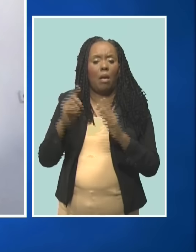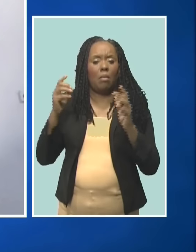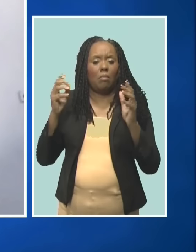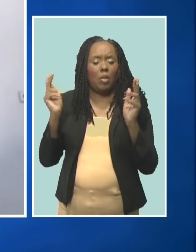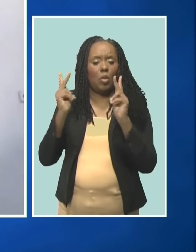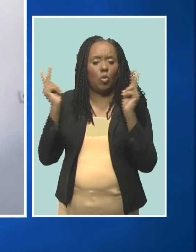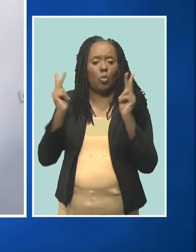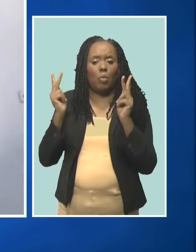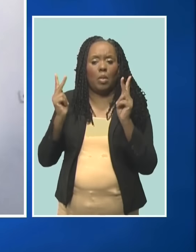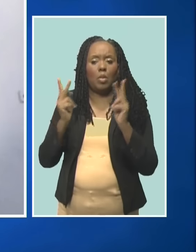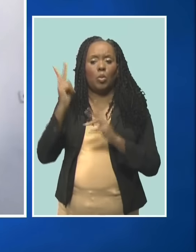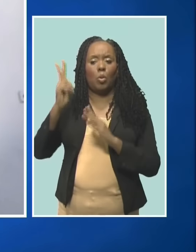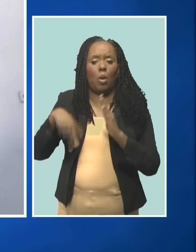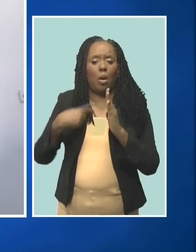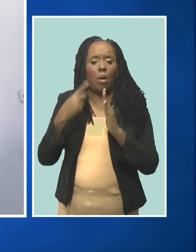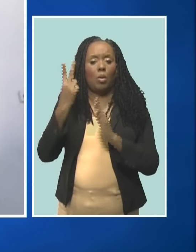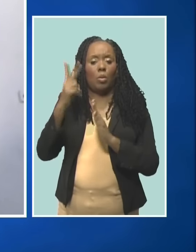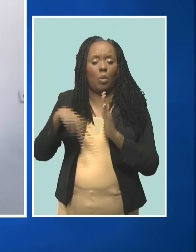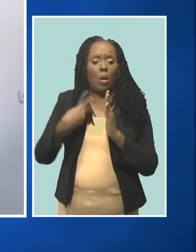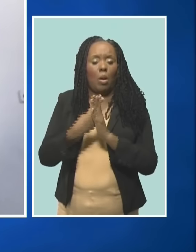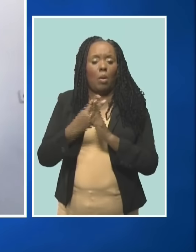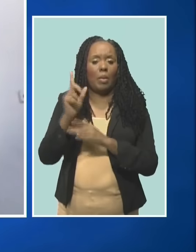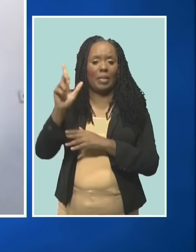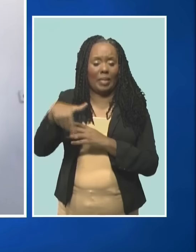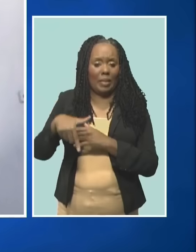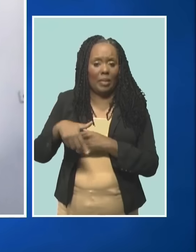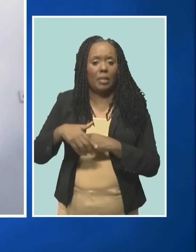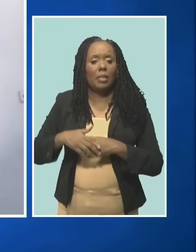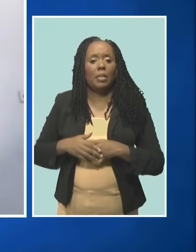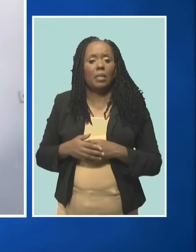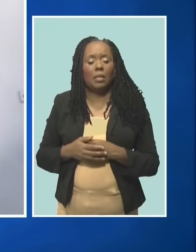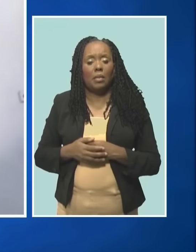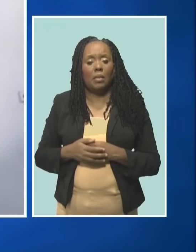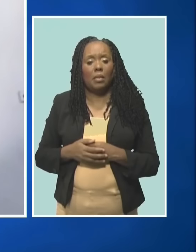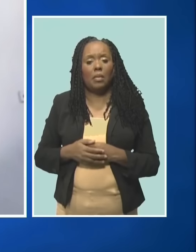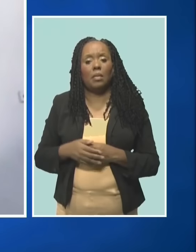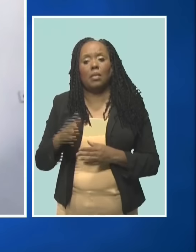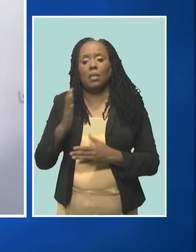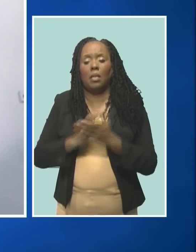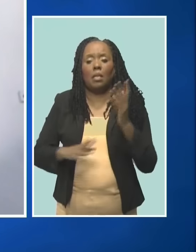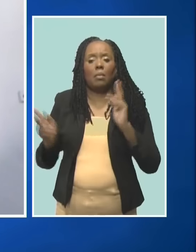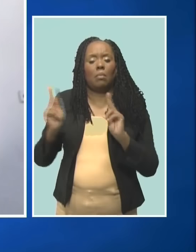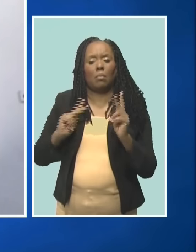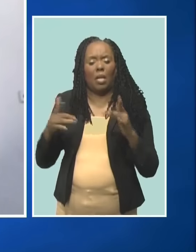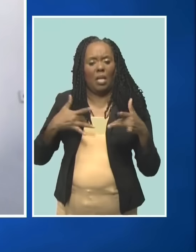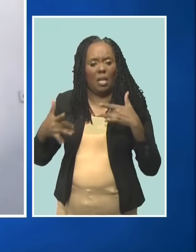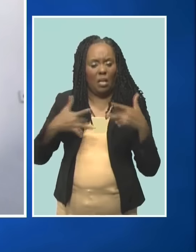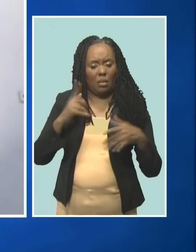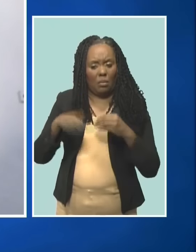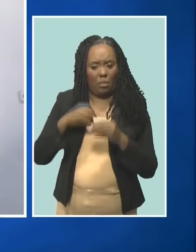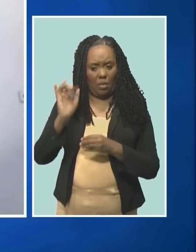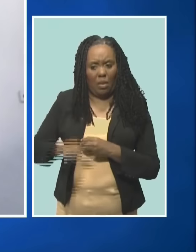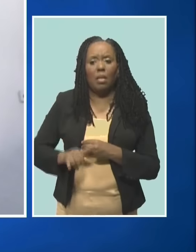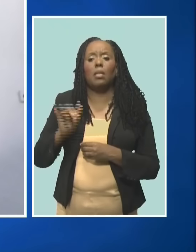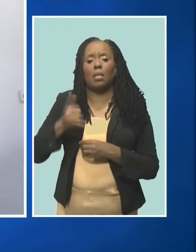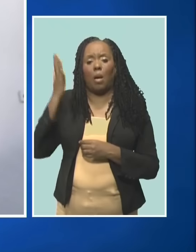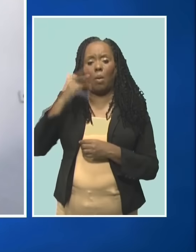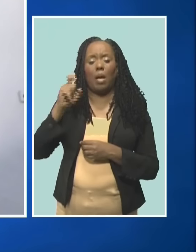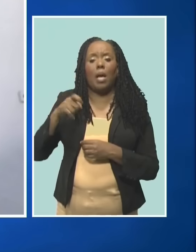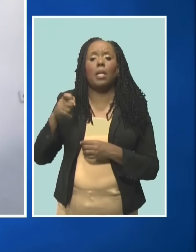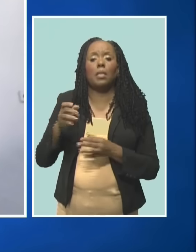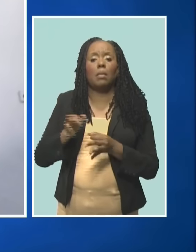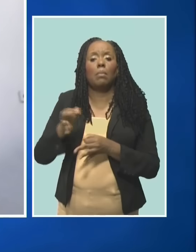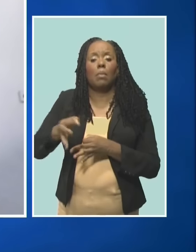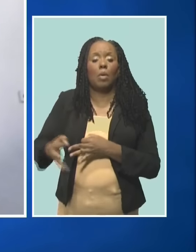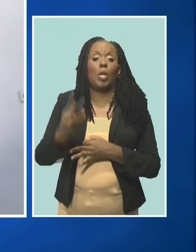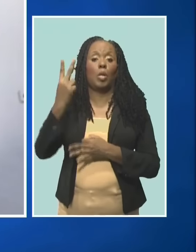based on and expressed concerns that were raised and identified. But then everybody reported having a good